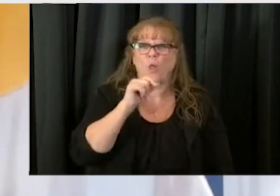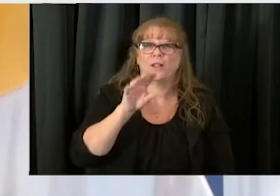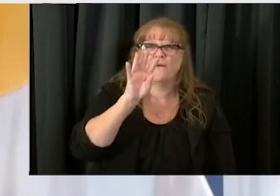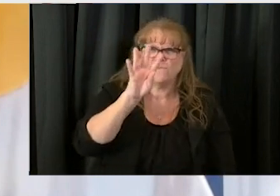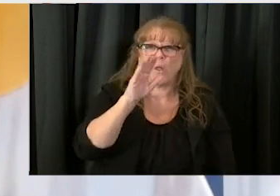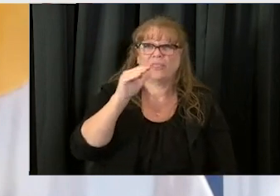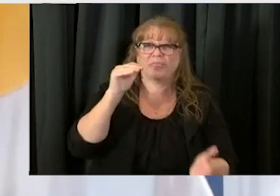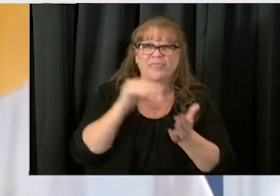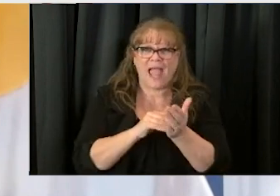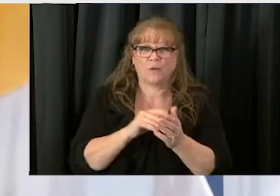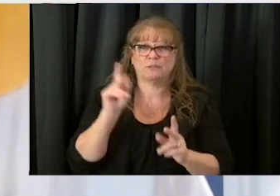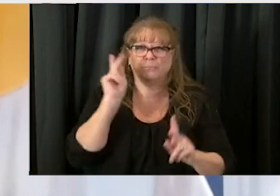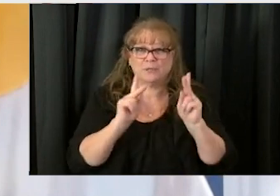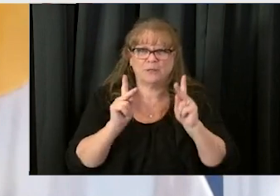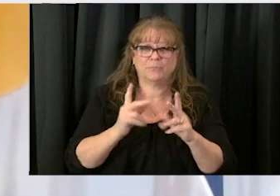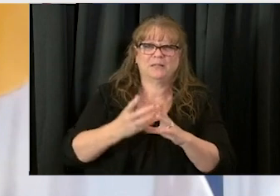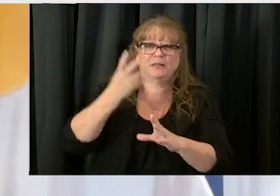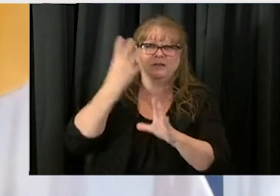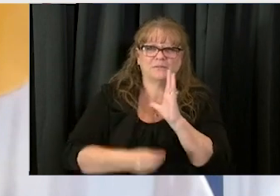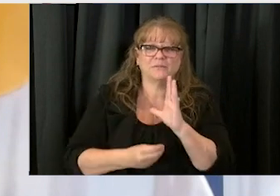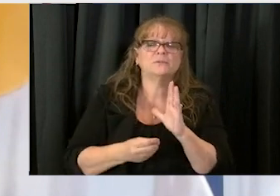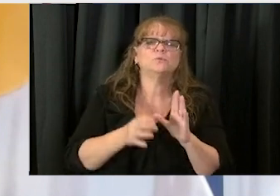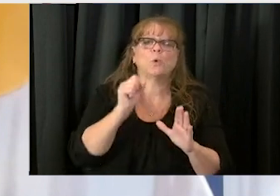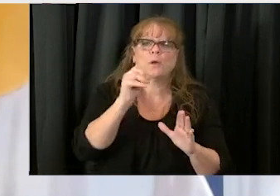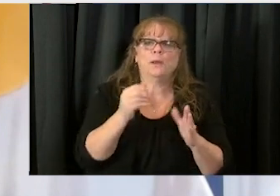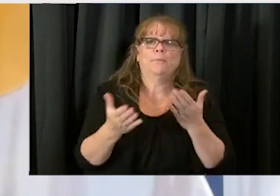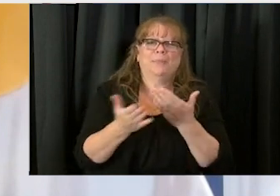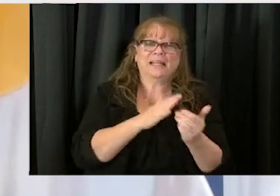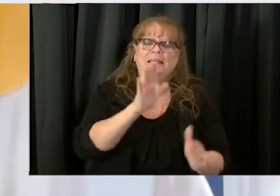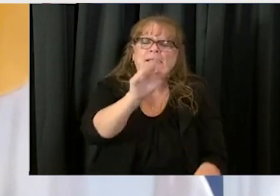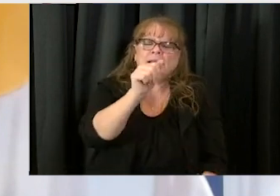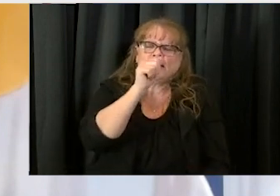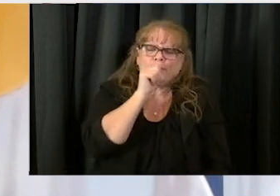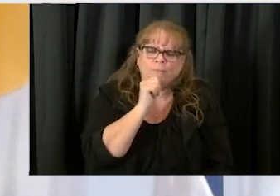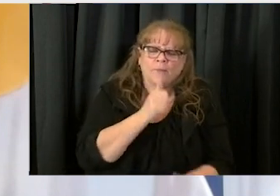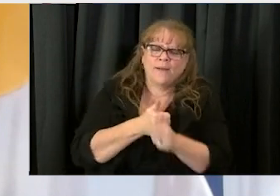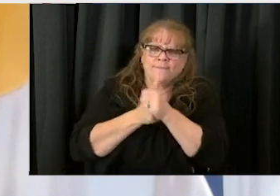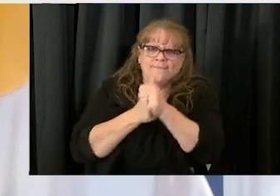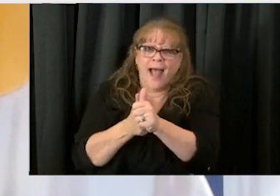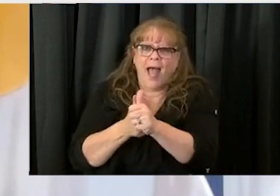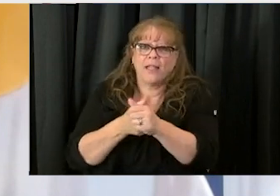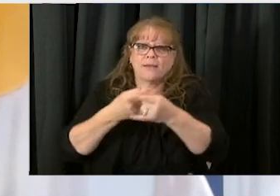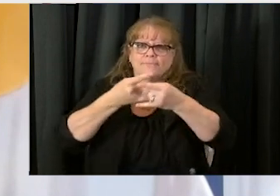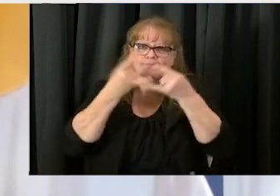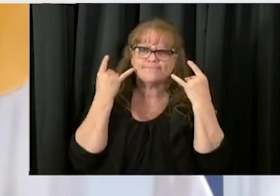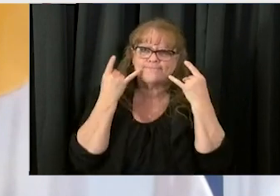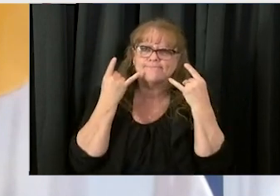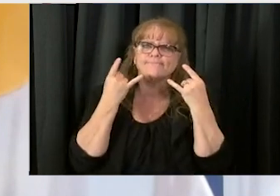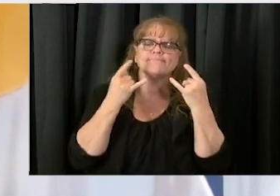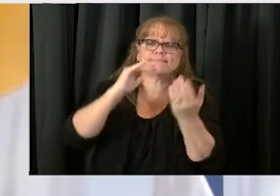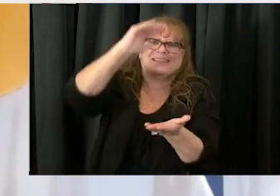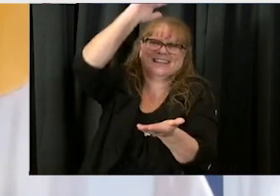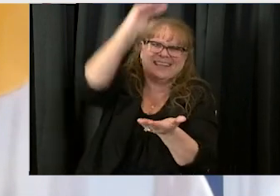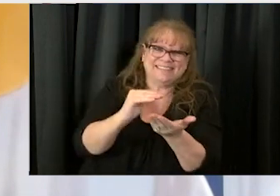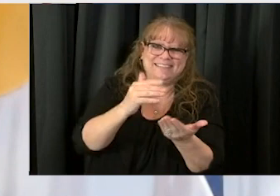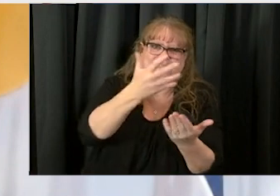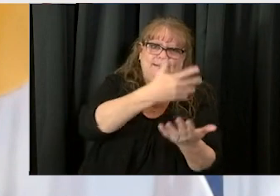people outside of your home. For people that don't live with any, young and single, it means,